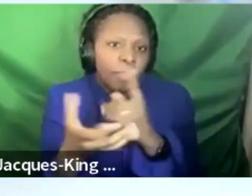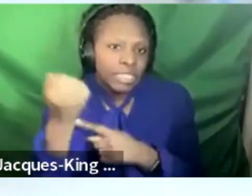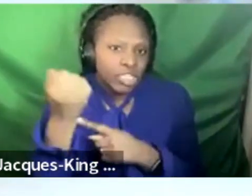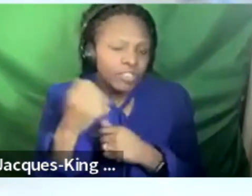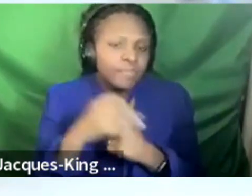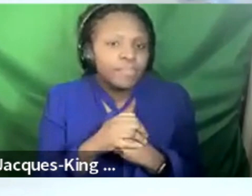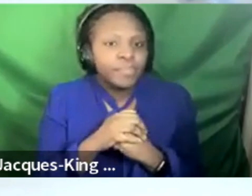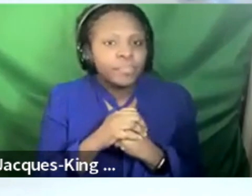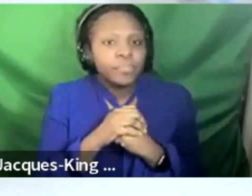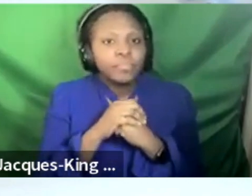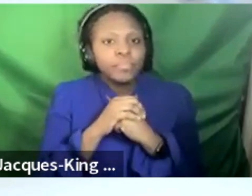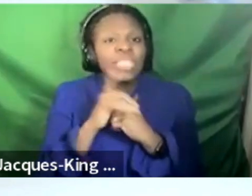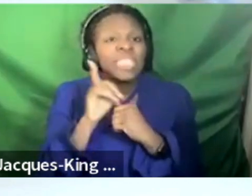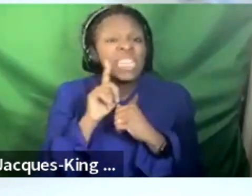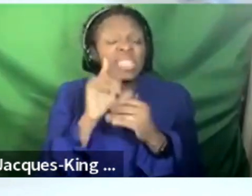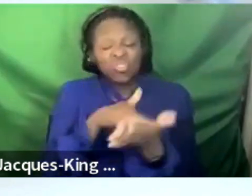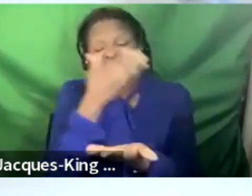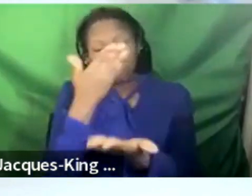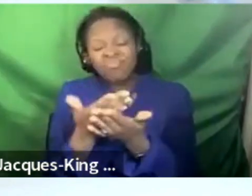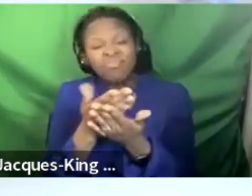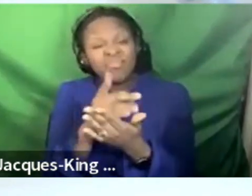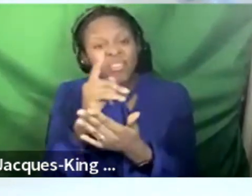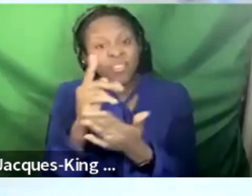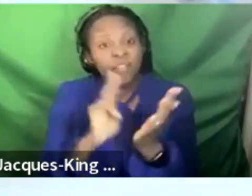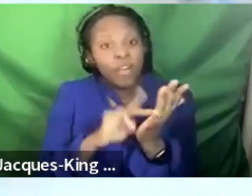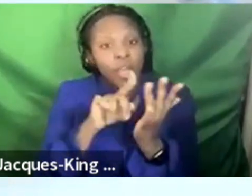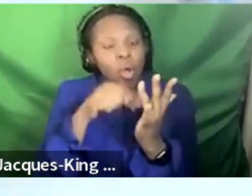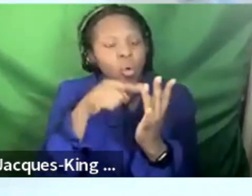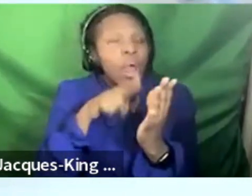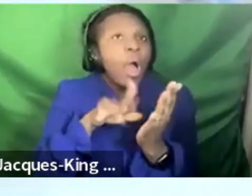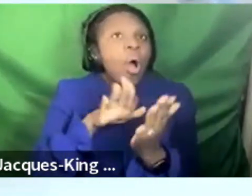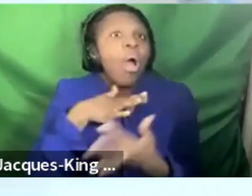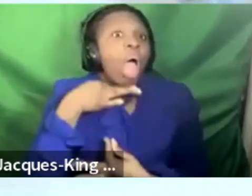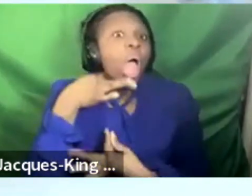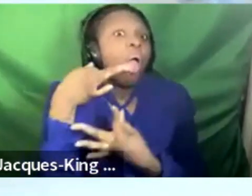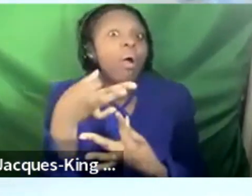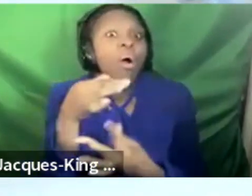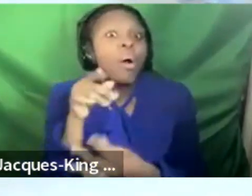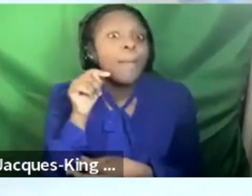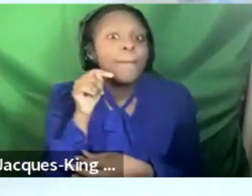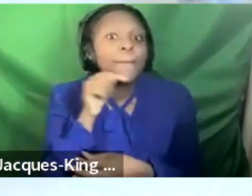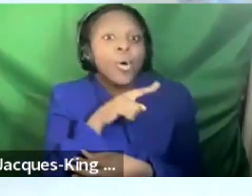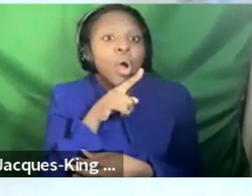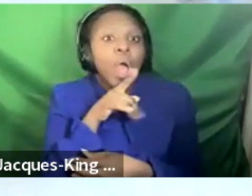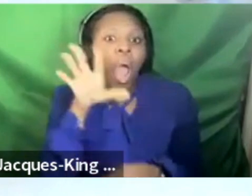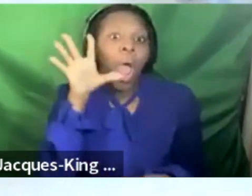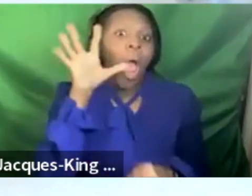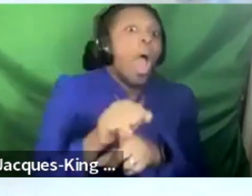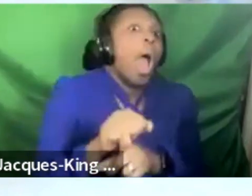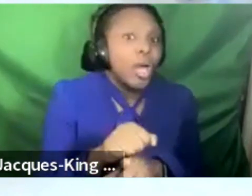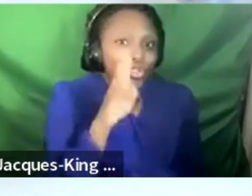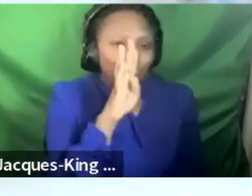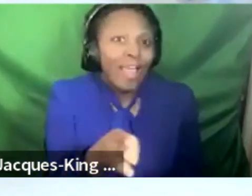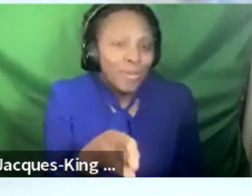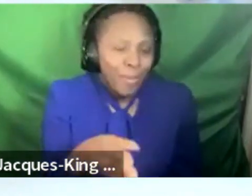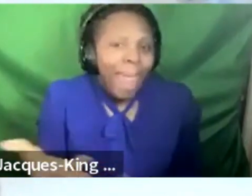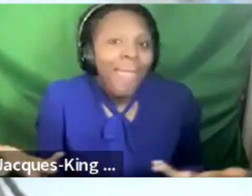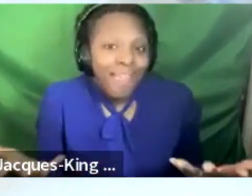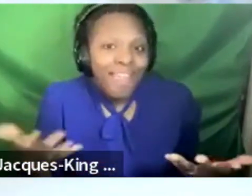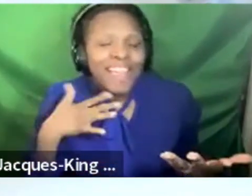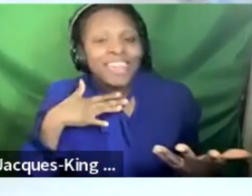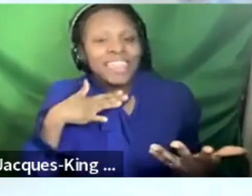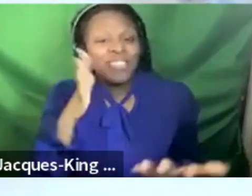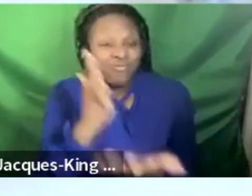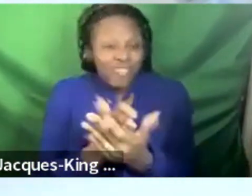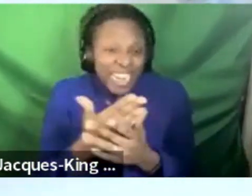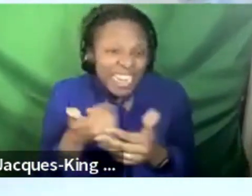hard for women to get jobs. But also, as it goes, it's very easy to interpret it as Viola's just been gagging to be a boy and jumps